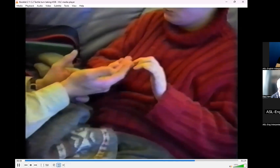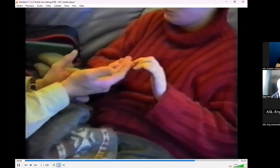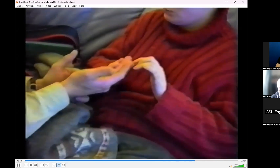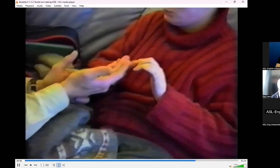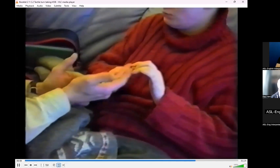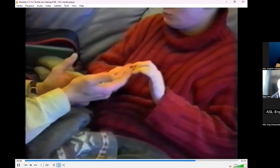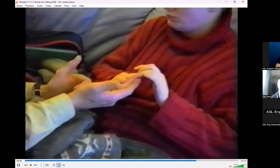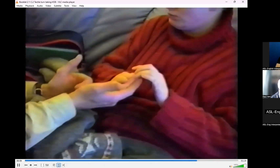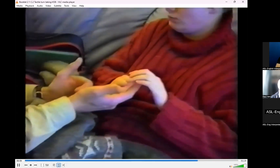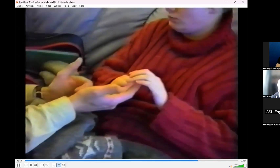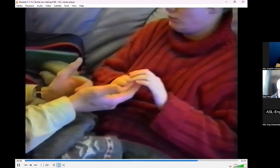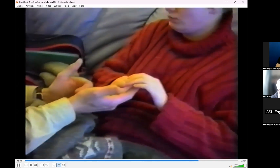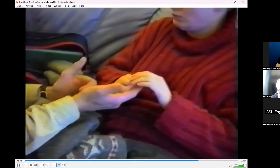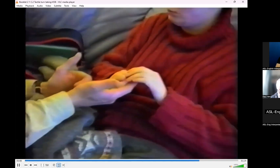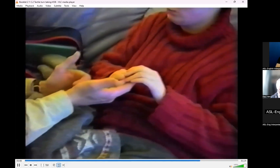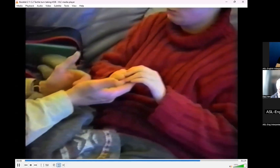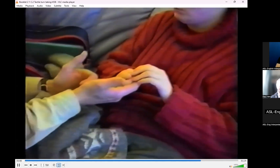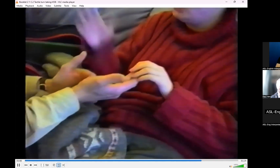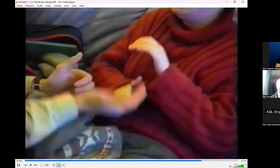Og så på den andre, ja.